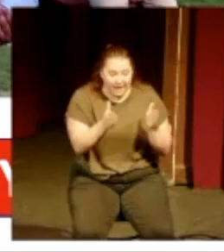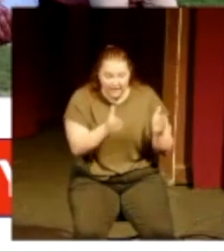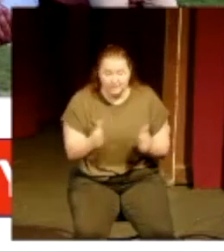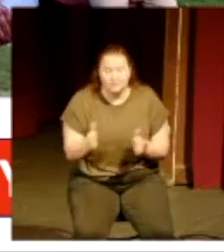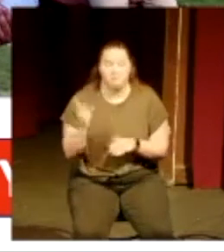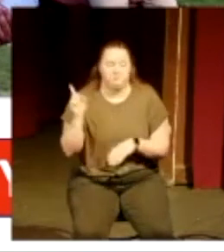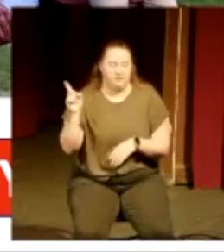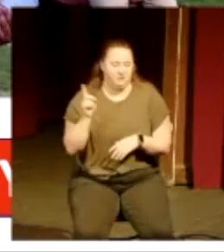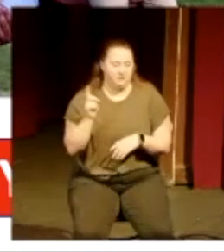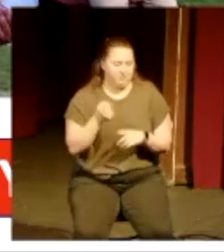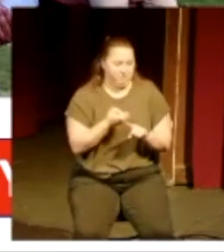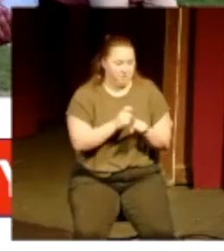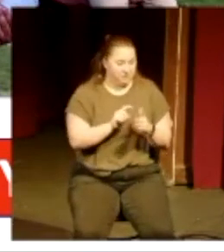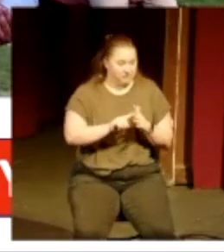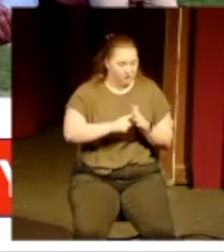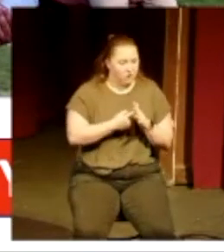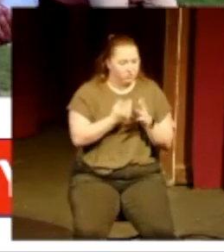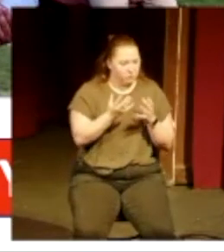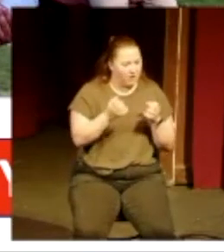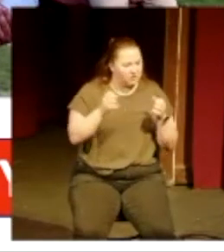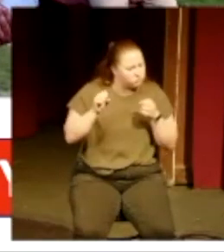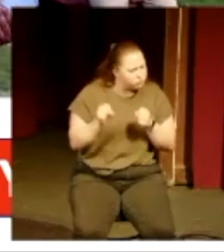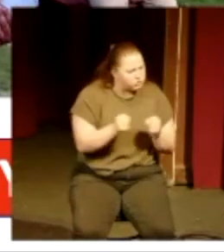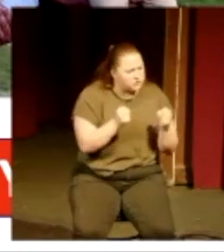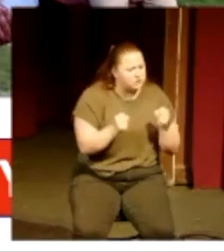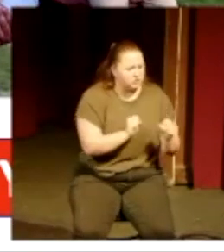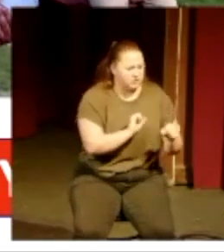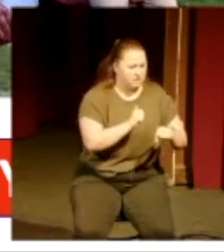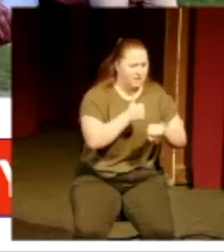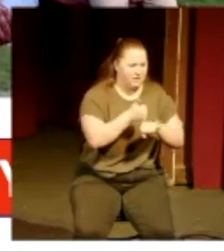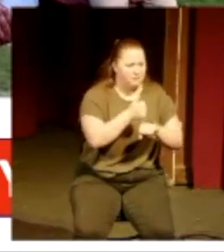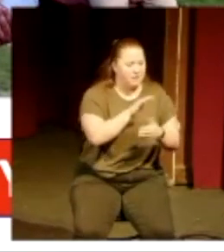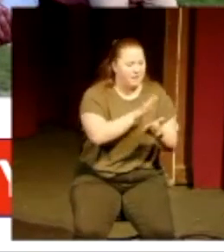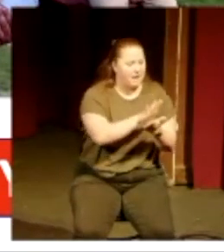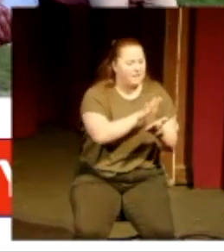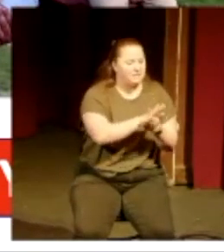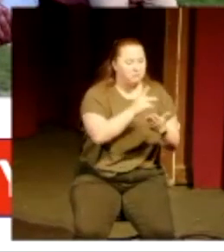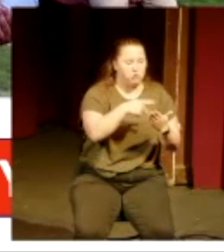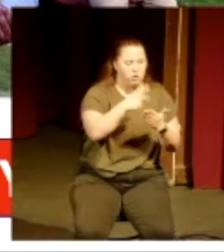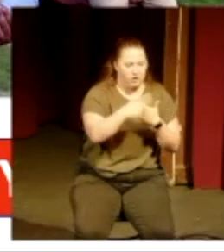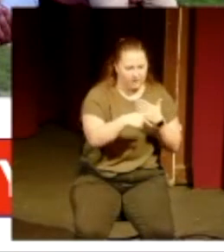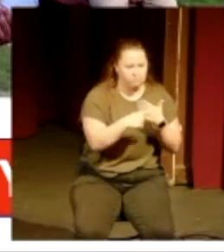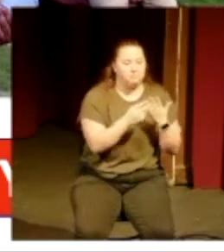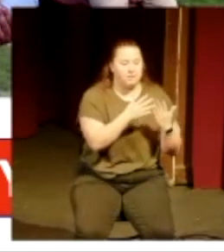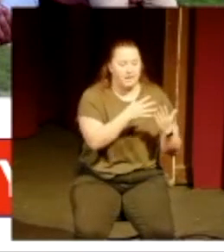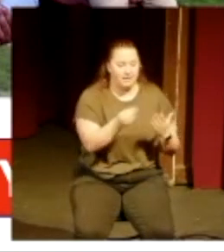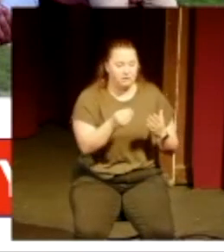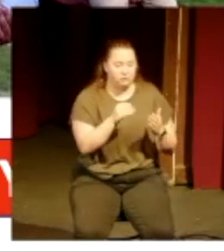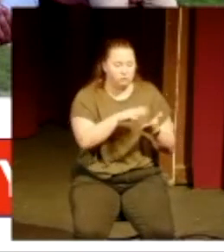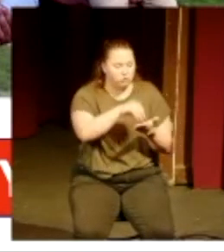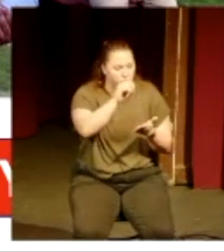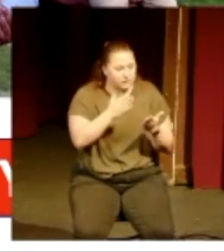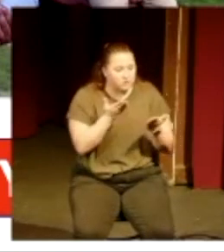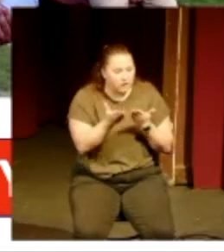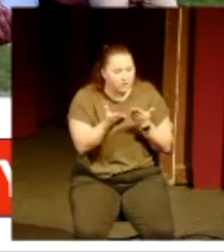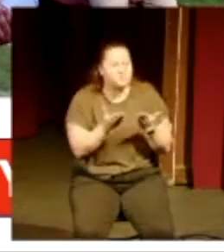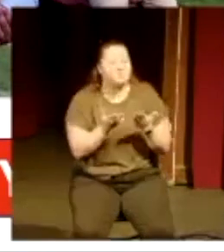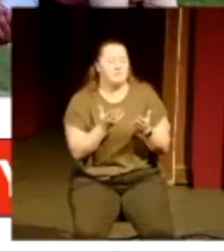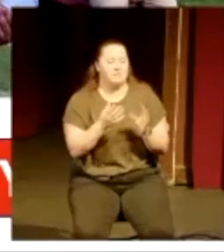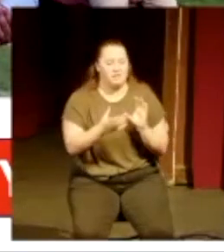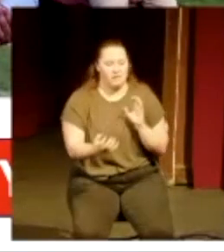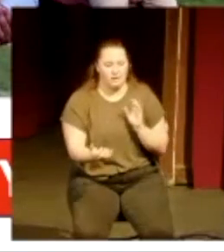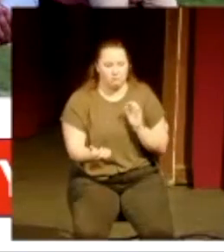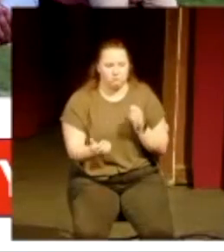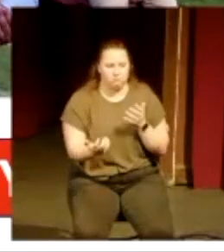said from the very beginning that we wanted to strategically tailor and implement academic programs and student services that match the unique needs of our student population